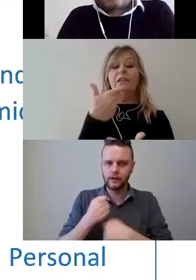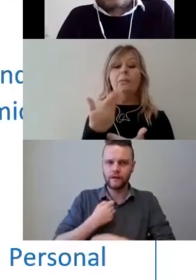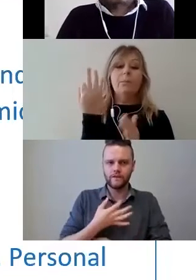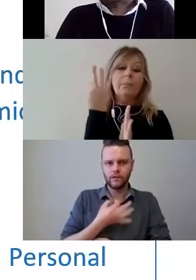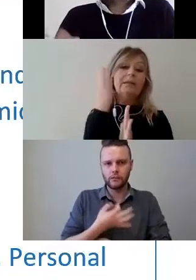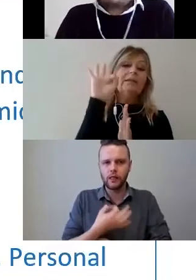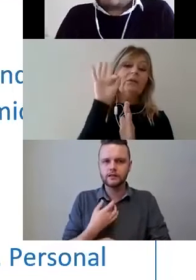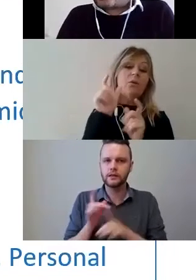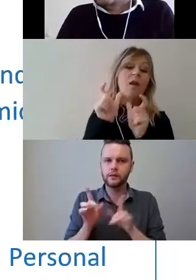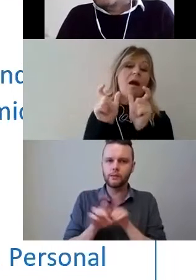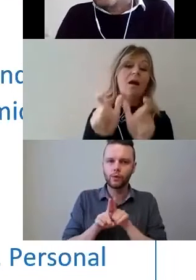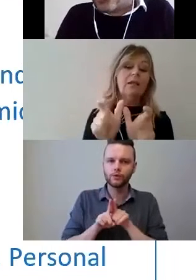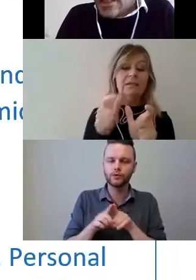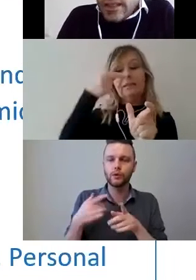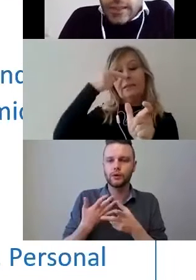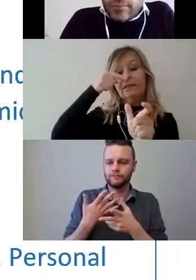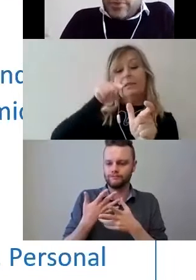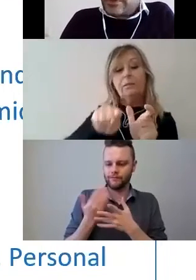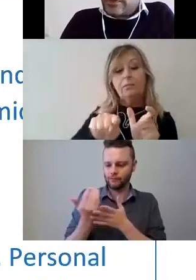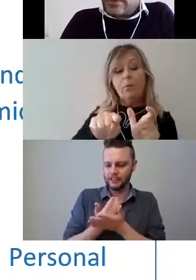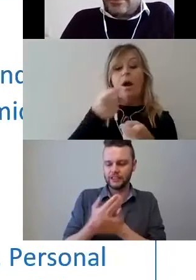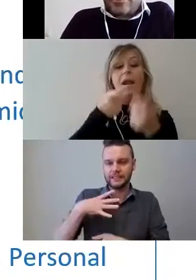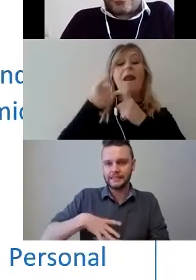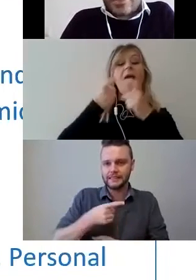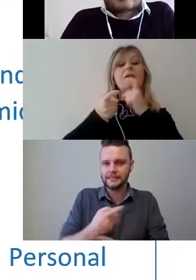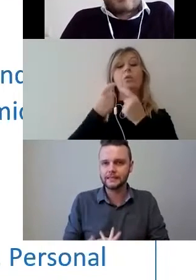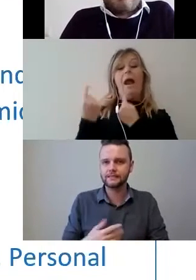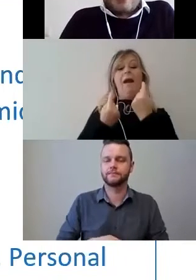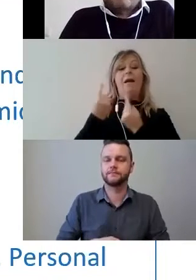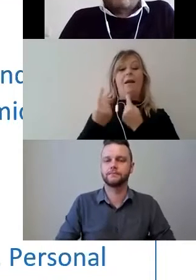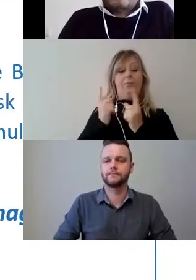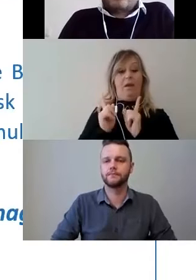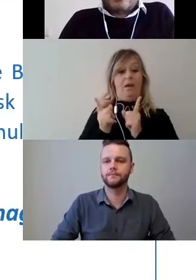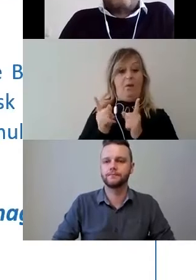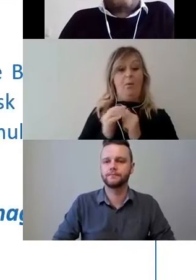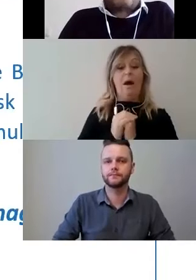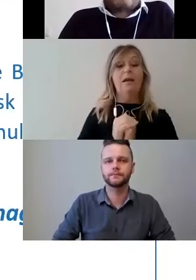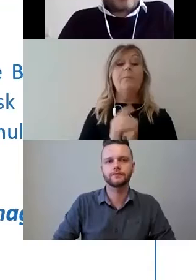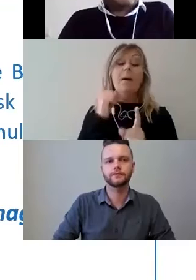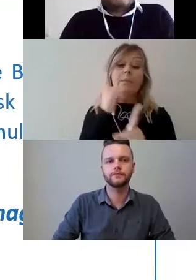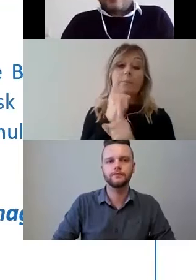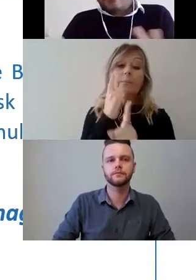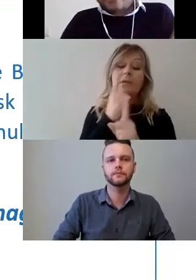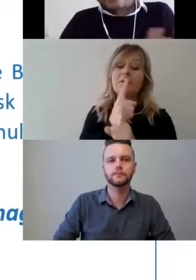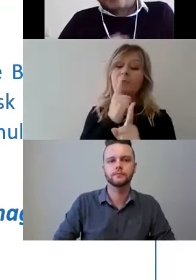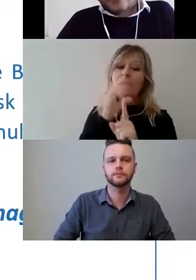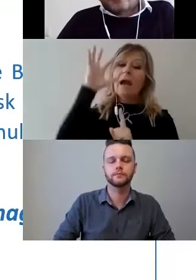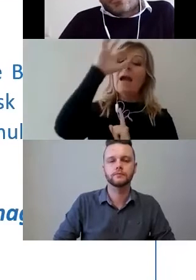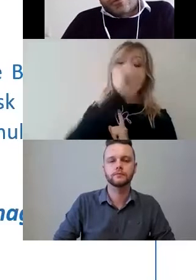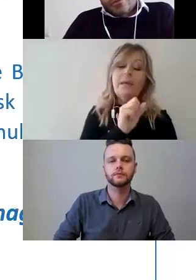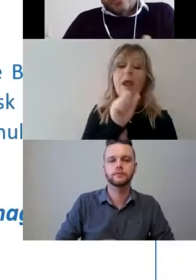also to understand which are the protection needs that the person has. Moving to the